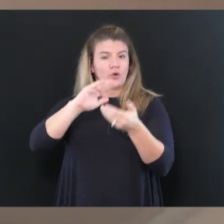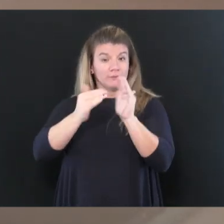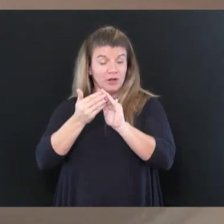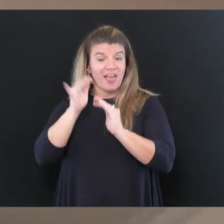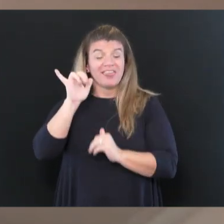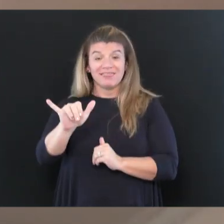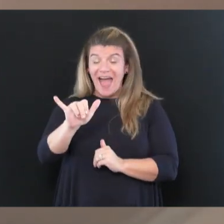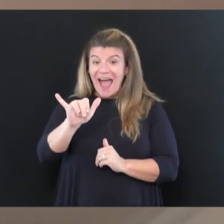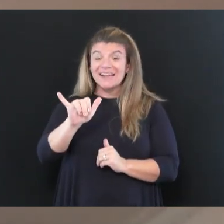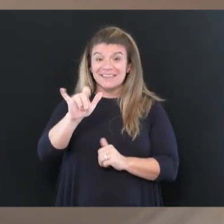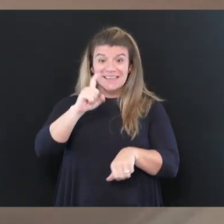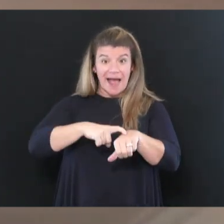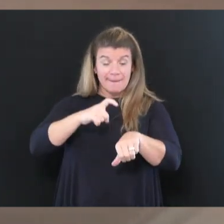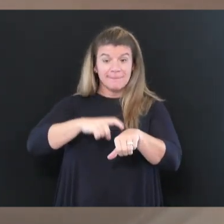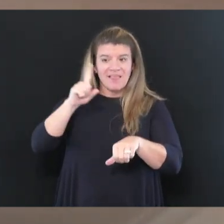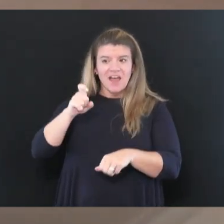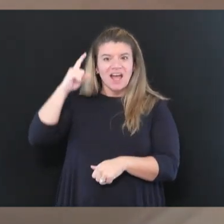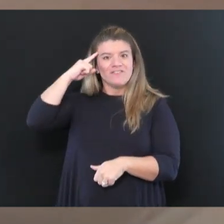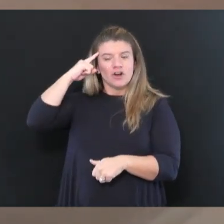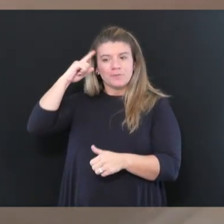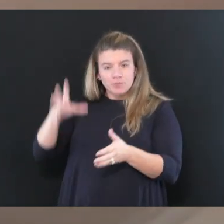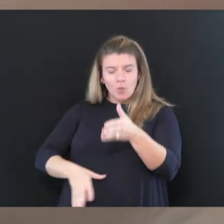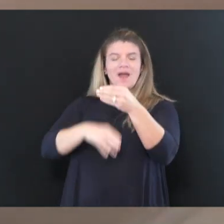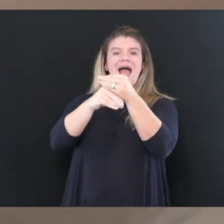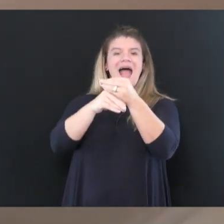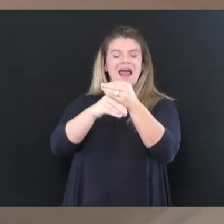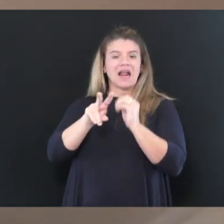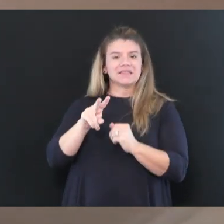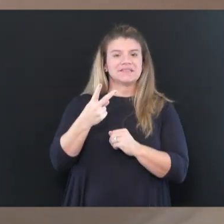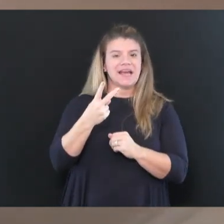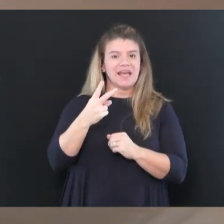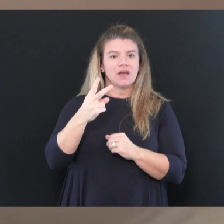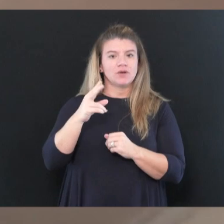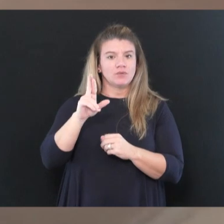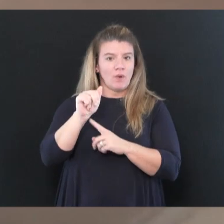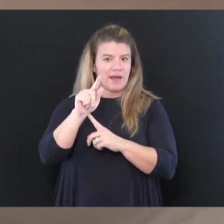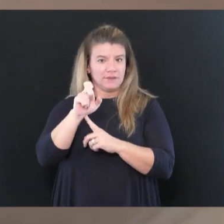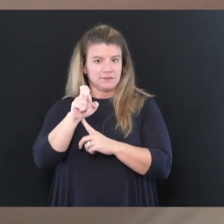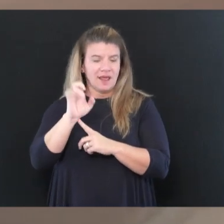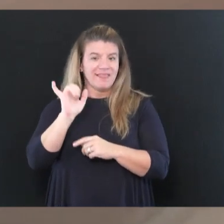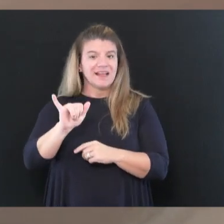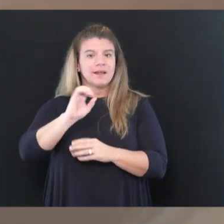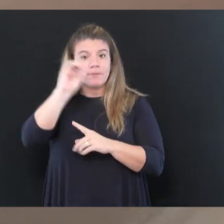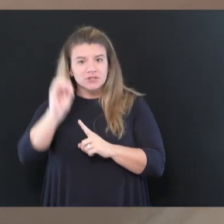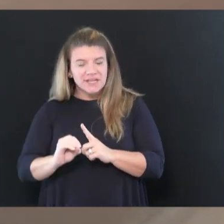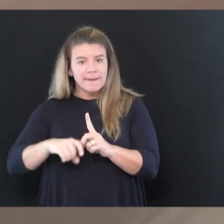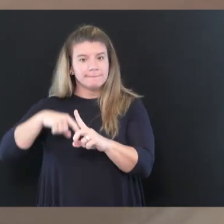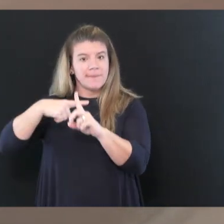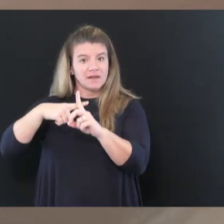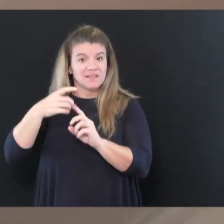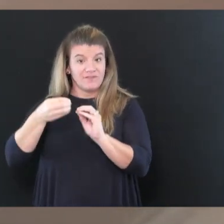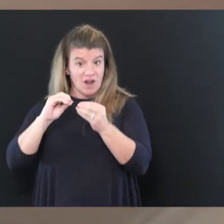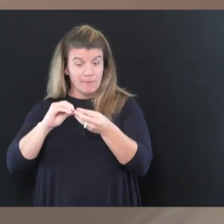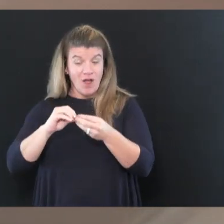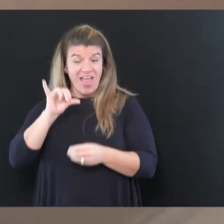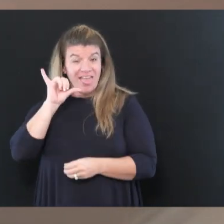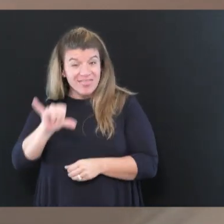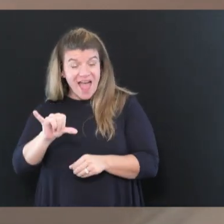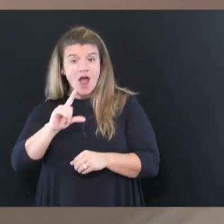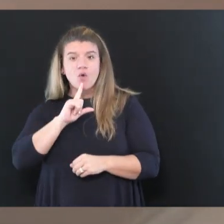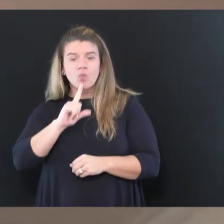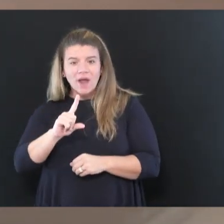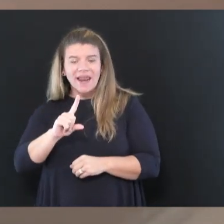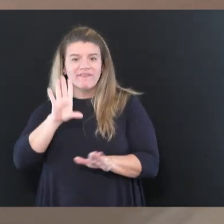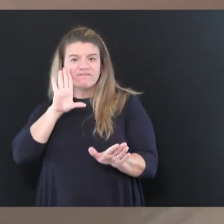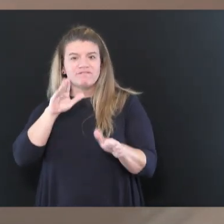when the governor challenged us to go and add a second rate, the percent positive rate, which really looks at the number of positive